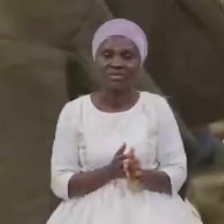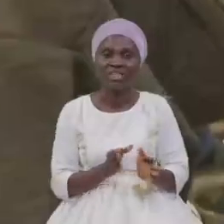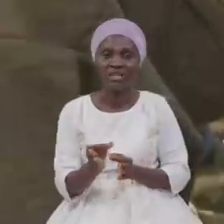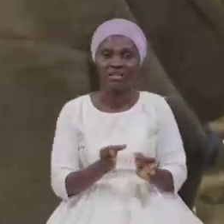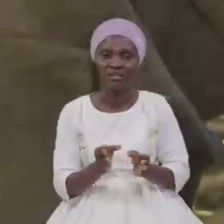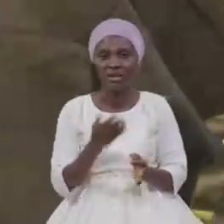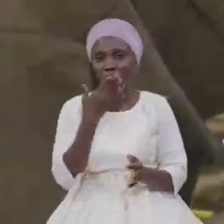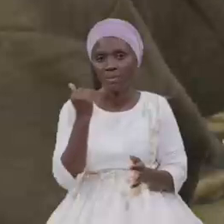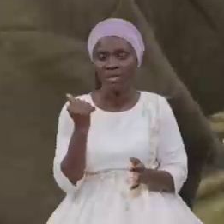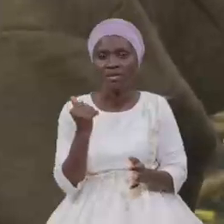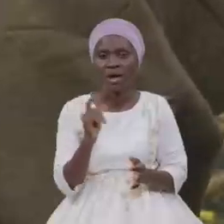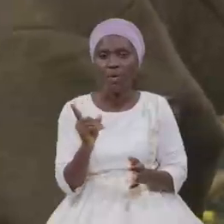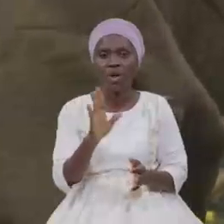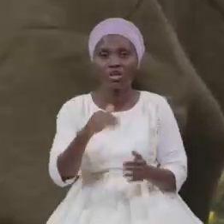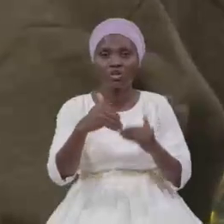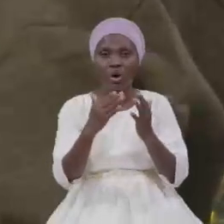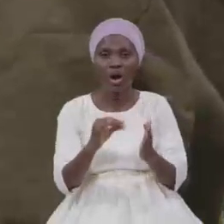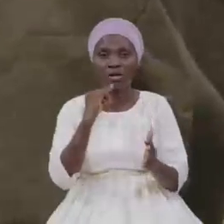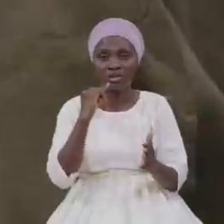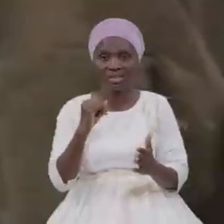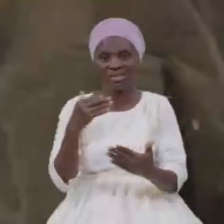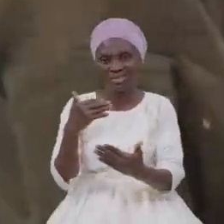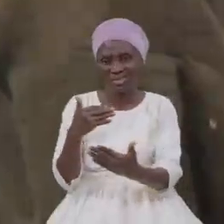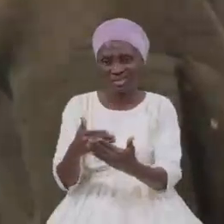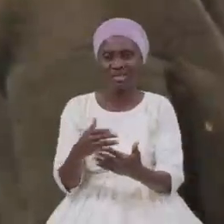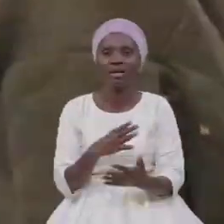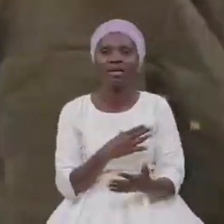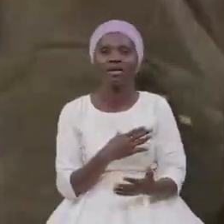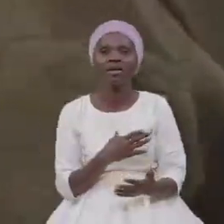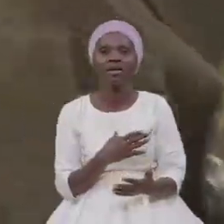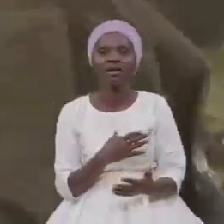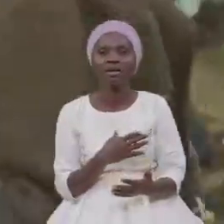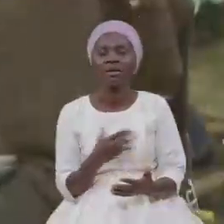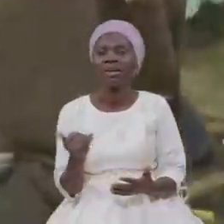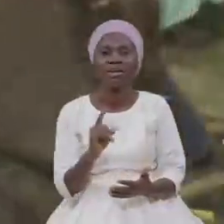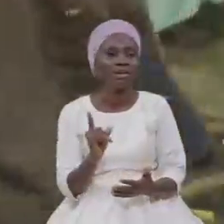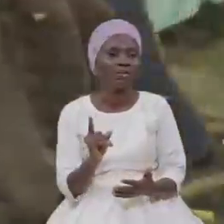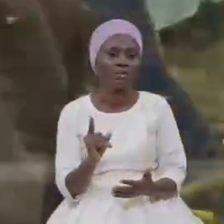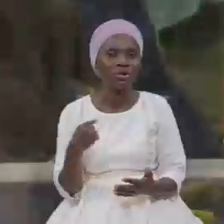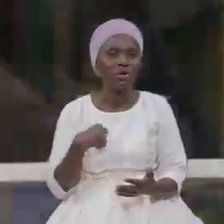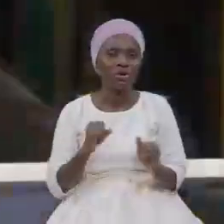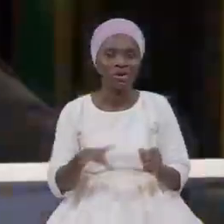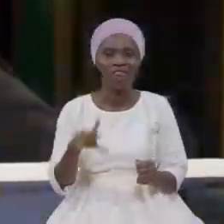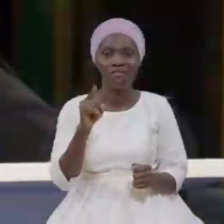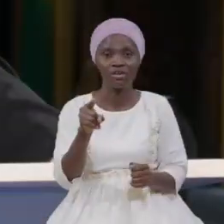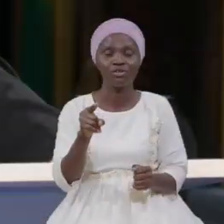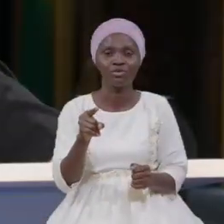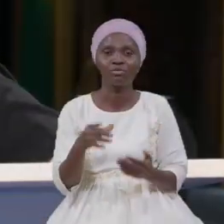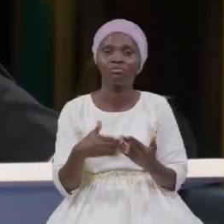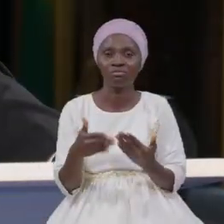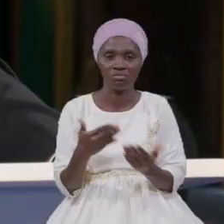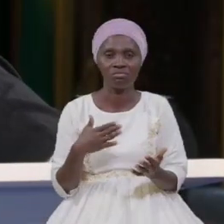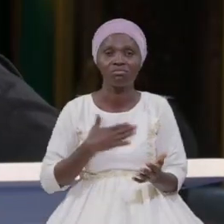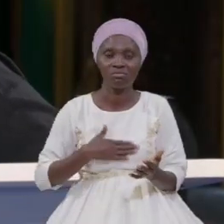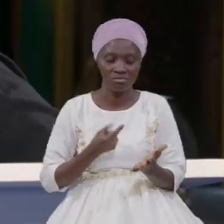landmark with which you can be located, please give it correctly and the name by which you